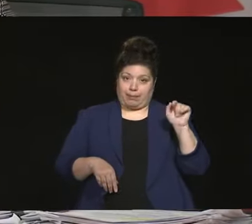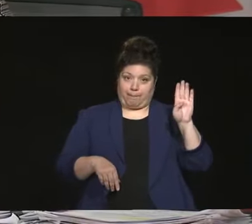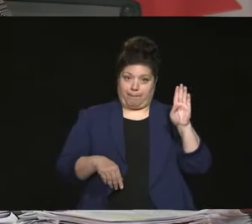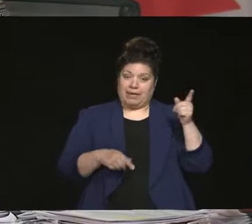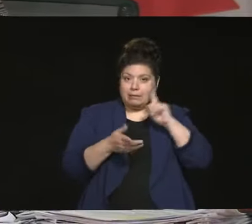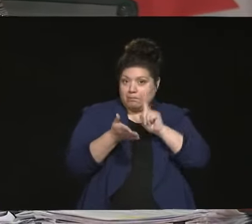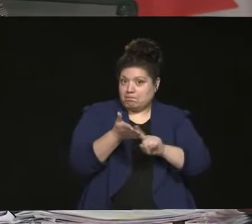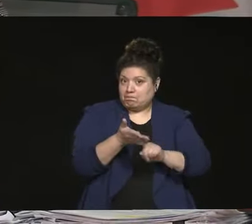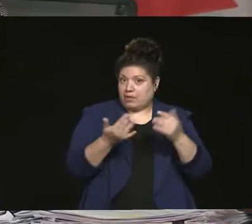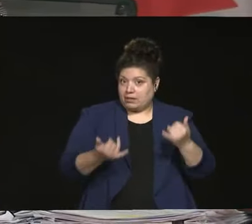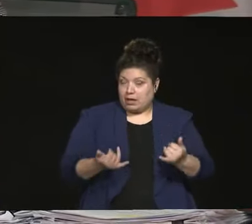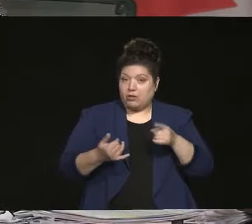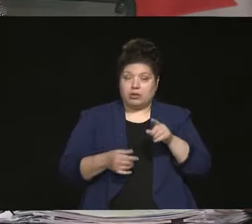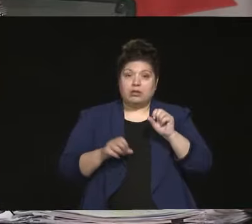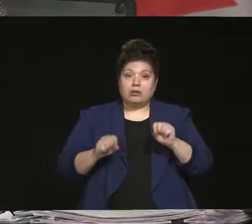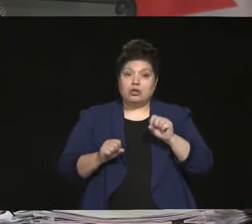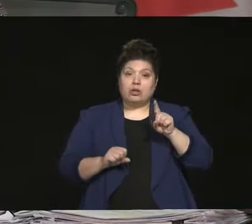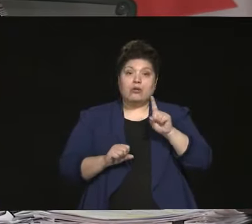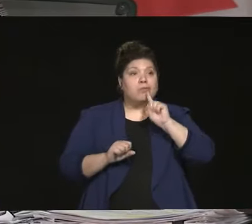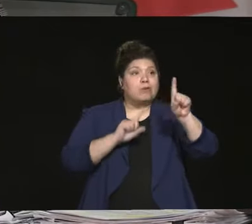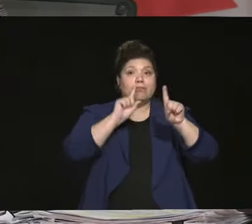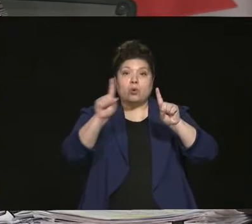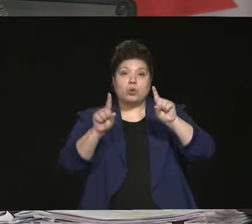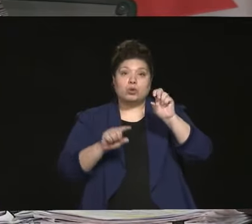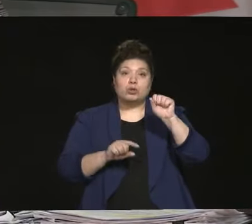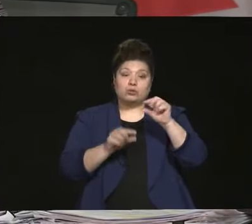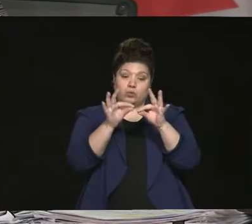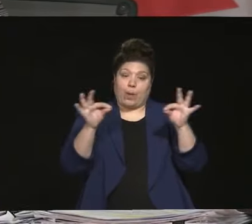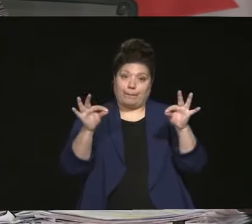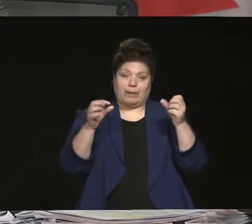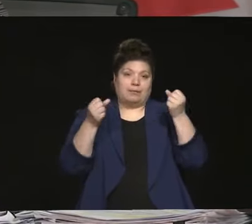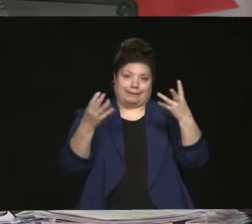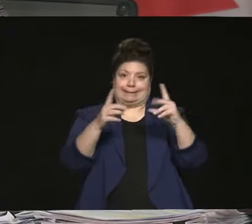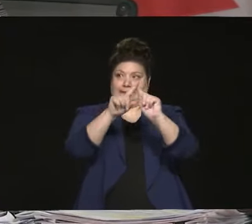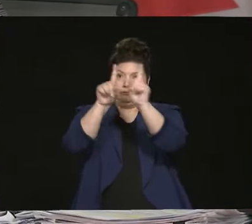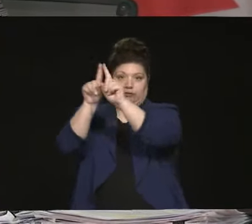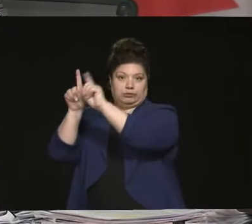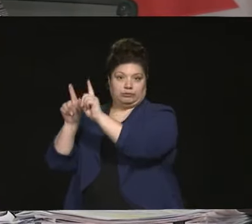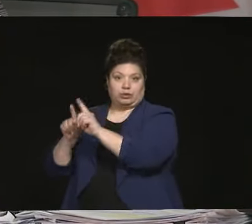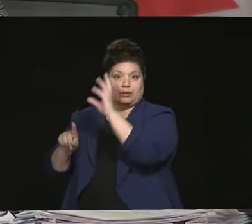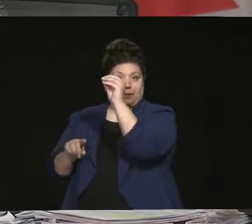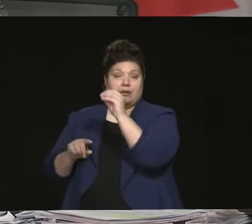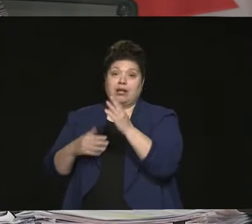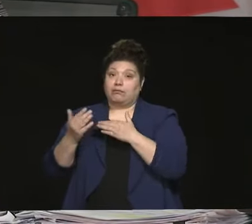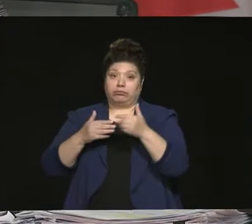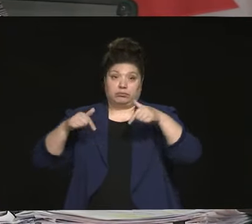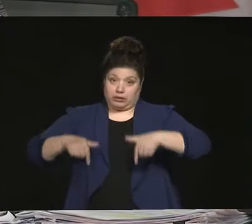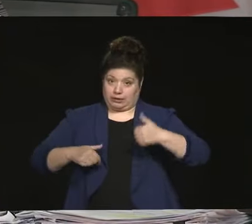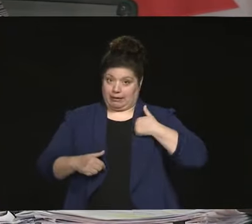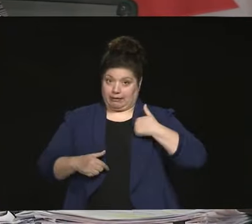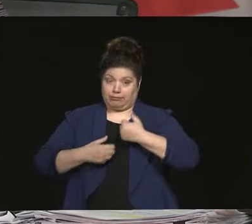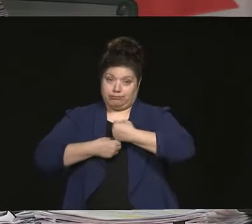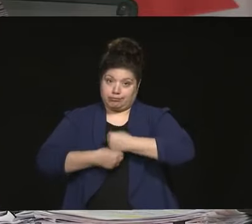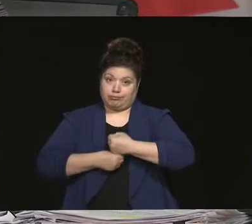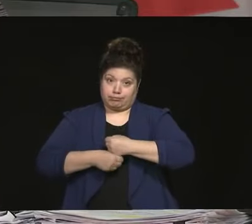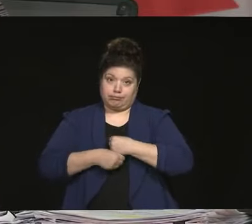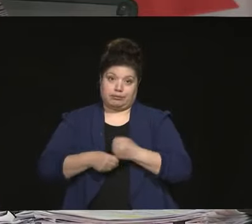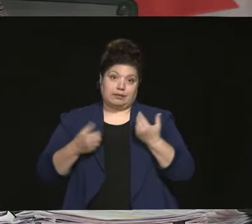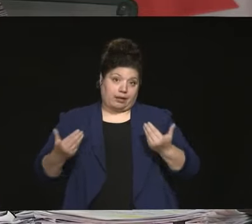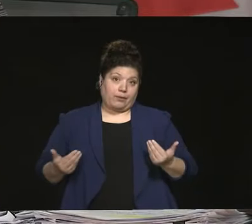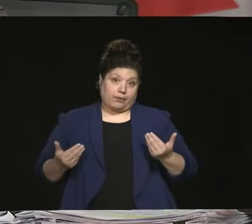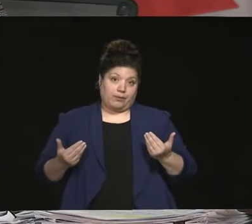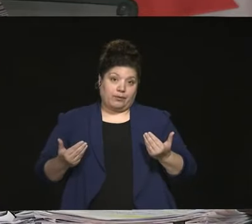channels, including some of the domestic innovative channels as well. So again, we managed this together with the province